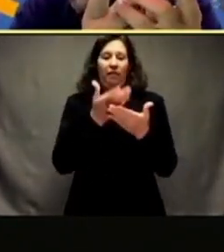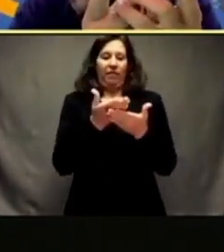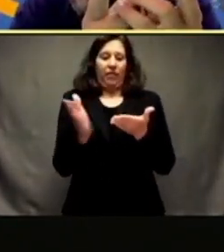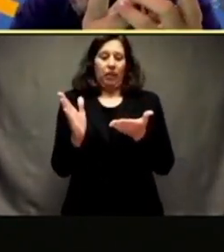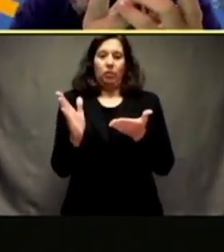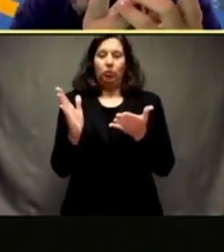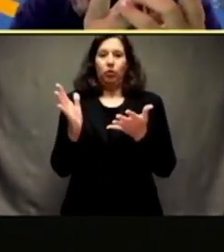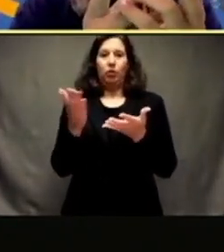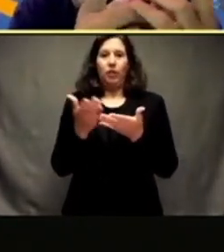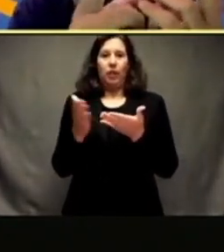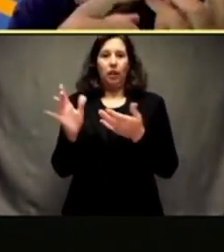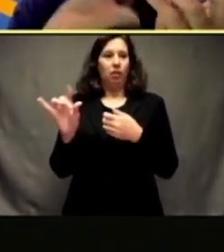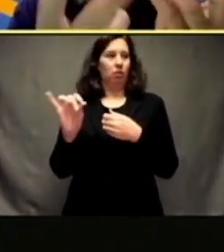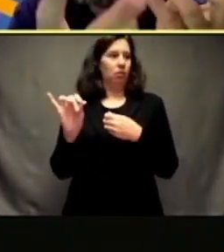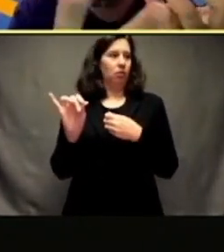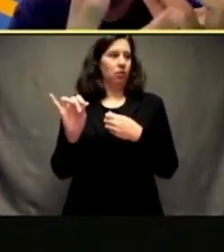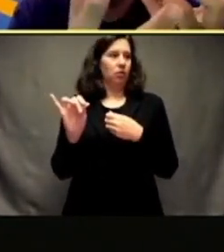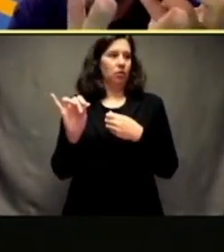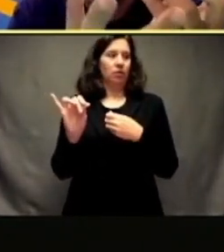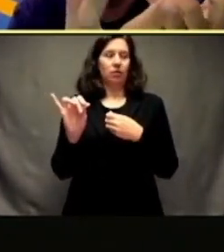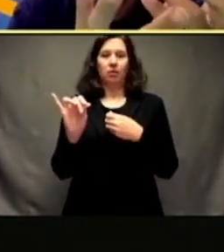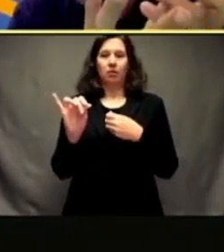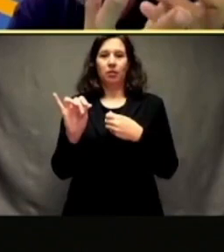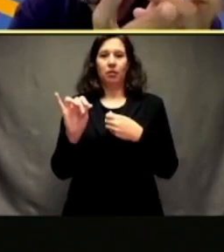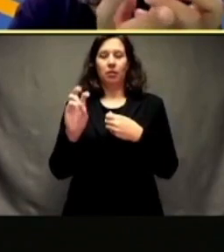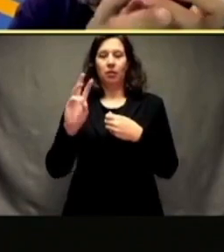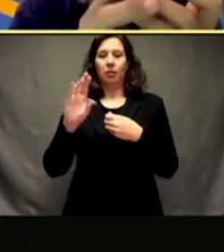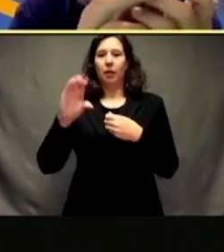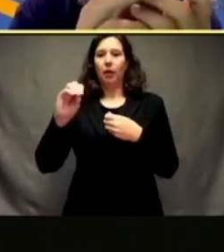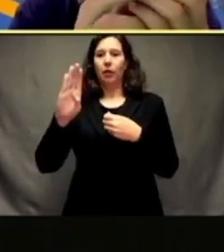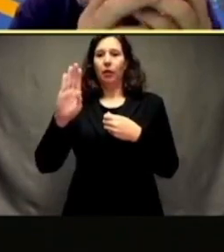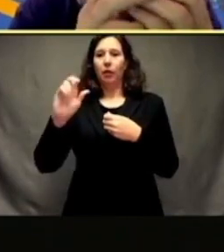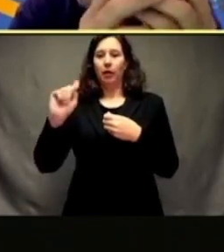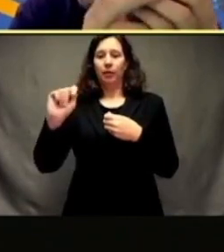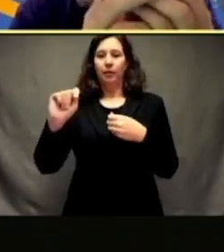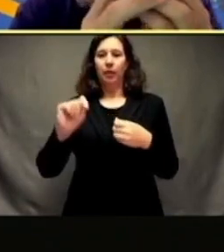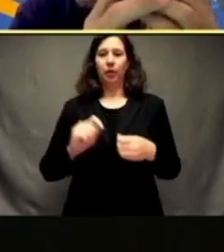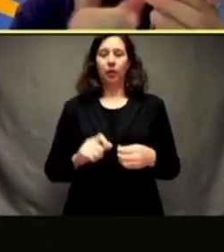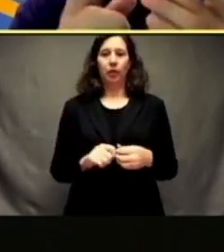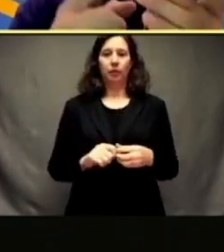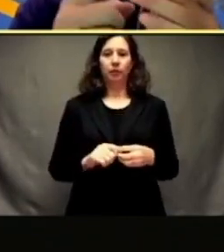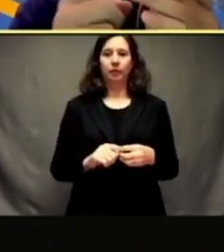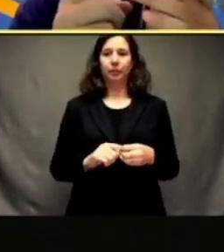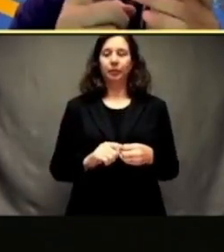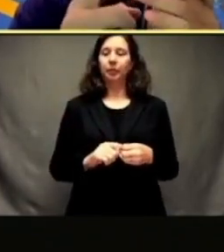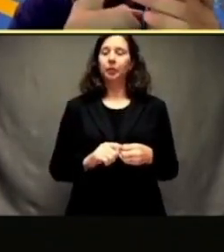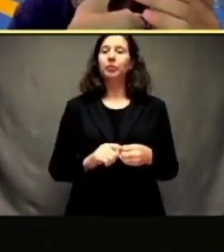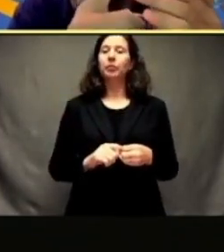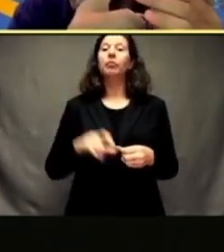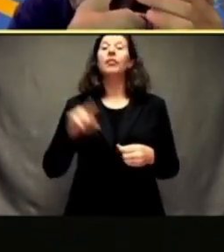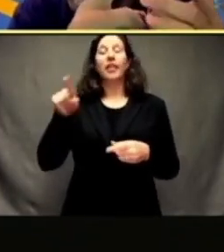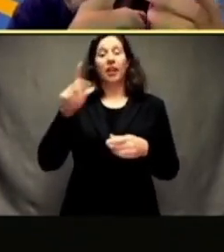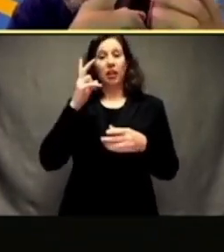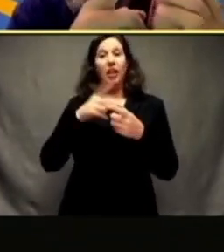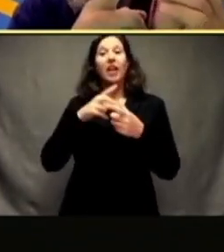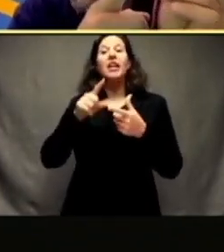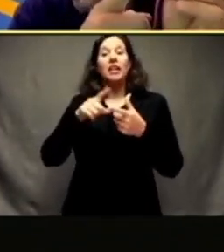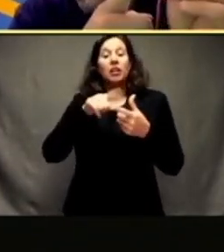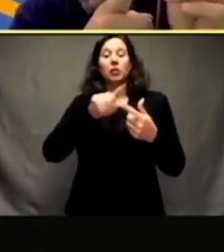microbit, right? And using the camera to control what's going on the